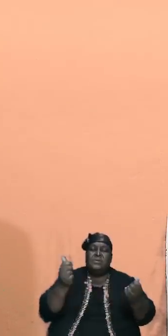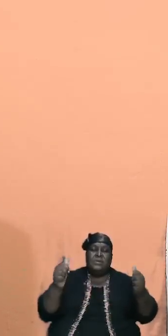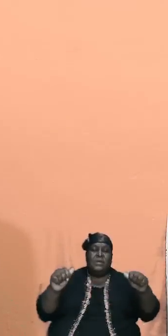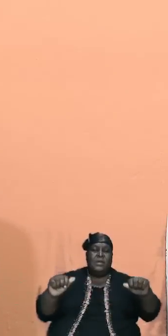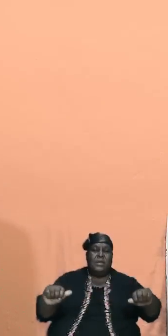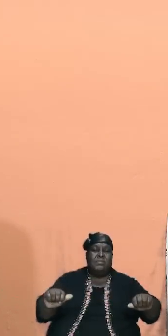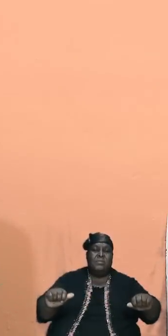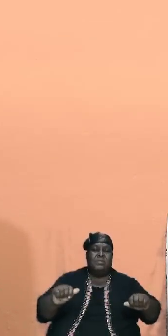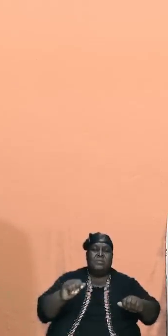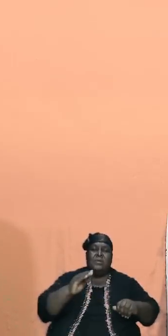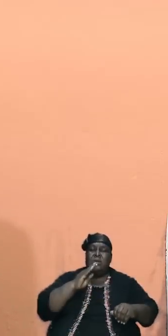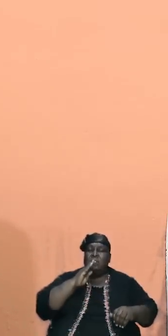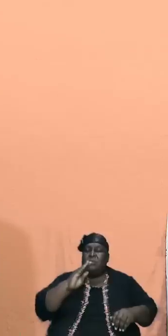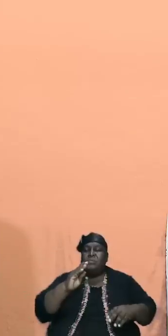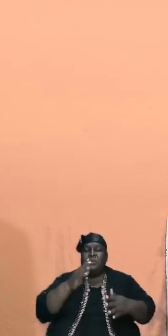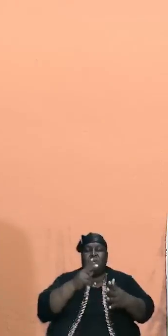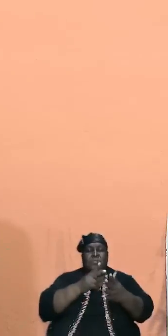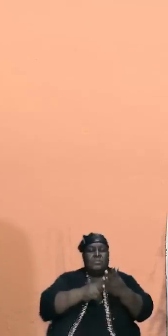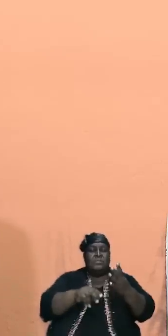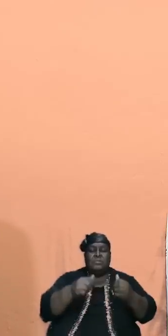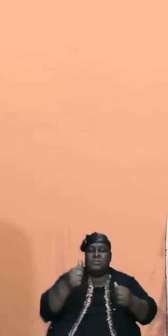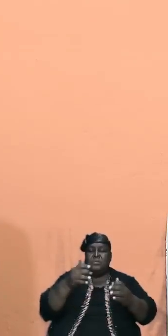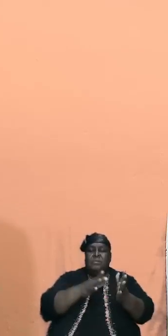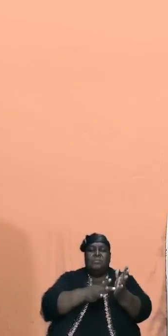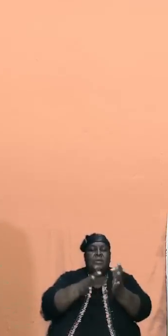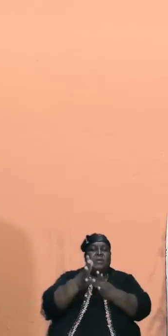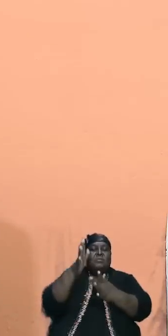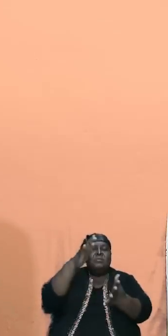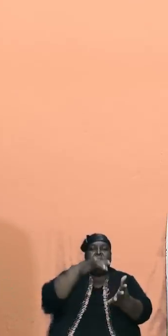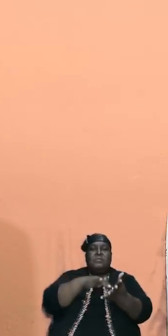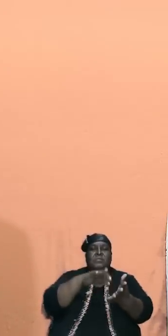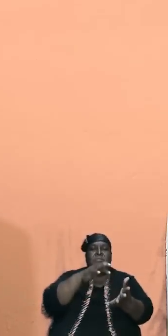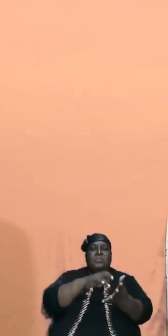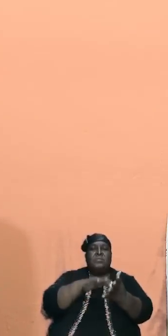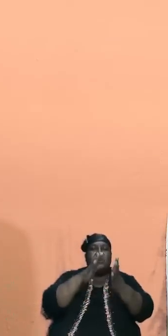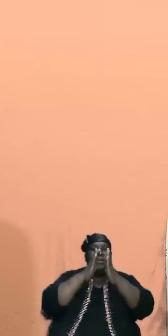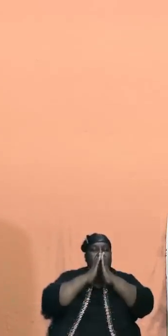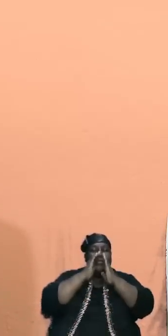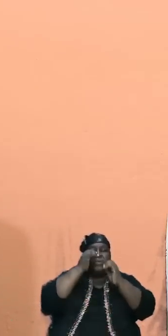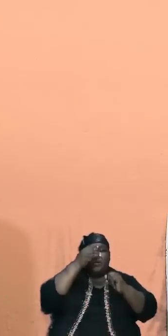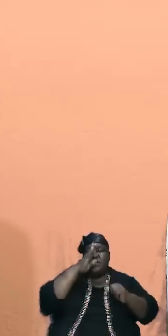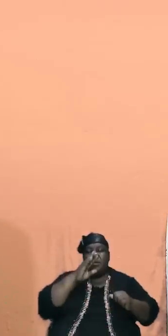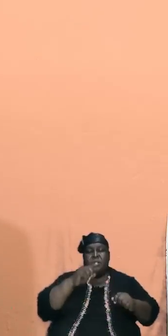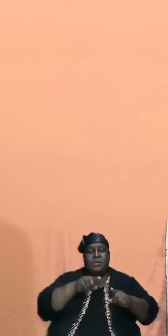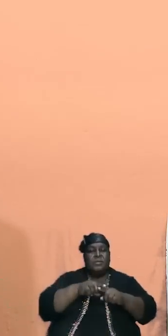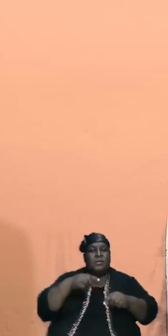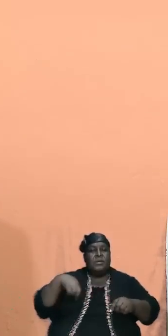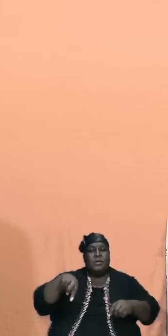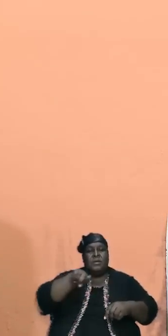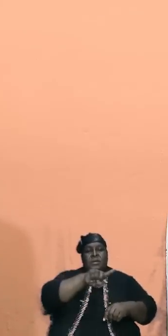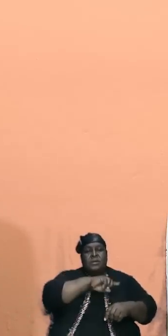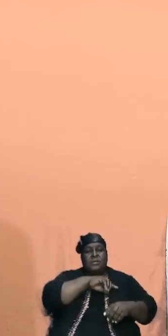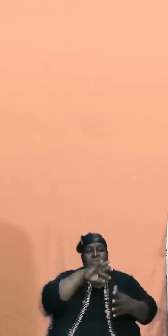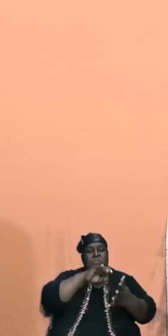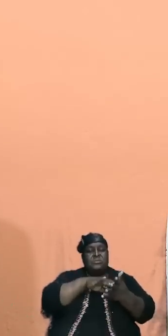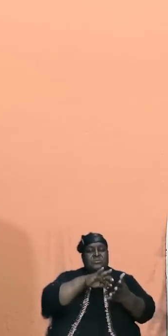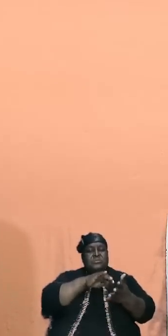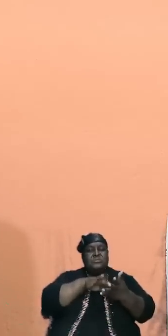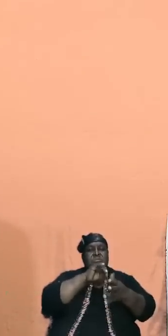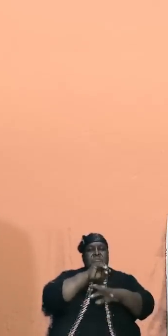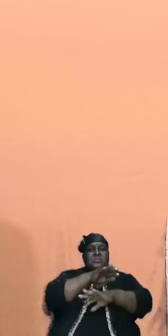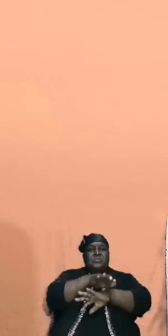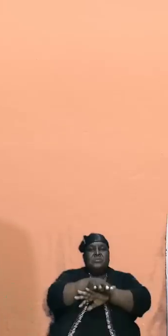a part of another Bible study. Amen. And I pray, God, that as we go through the study tonight and